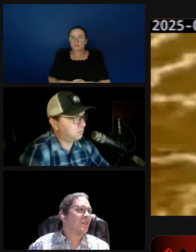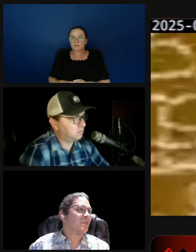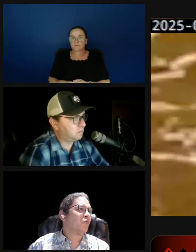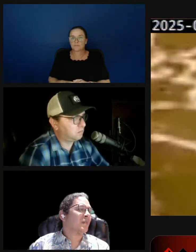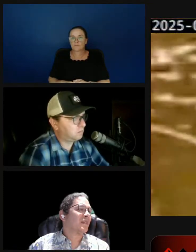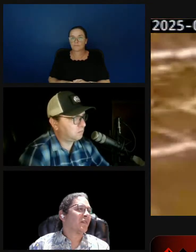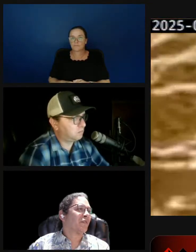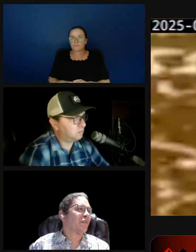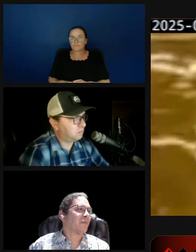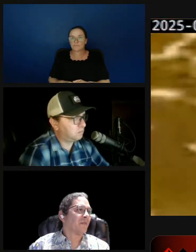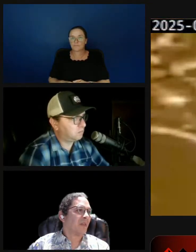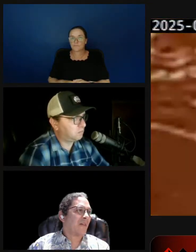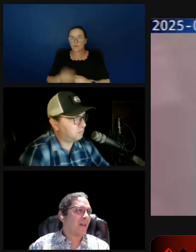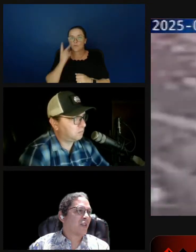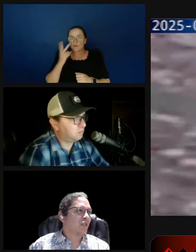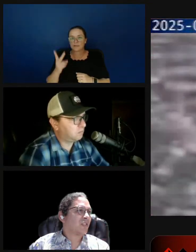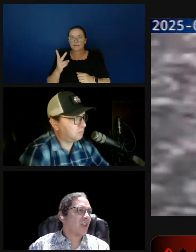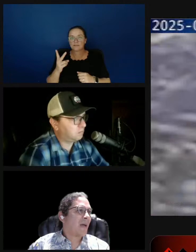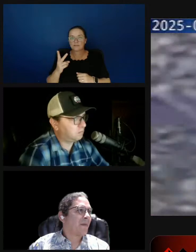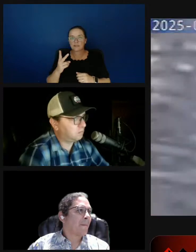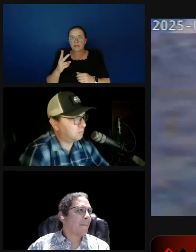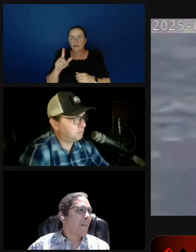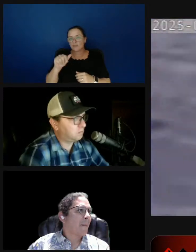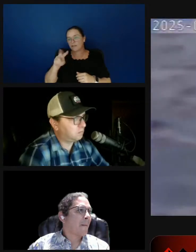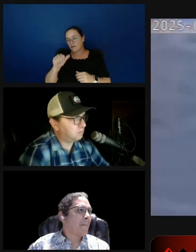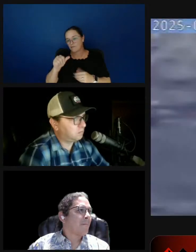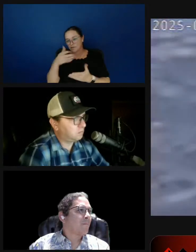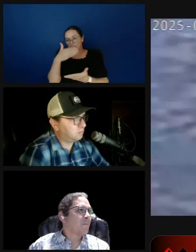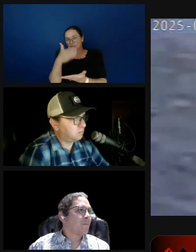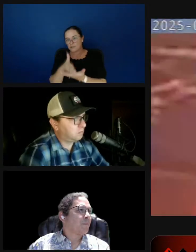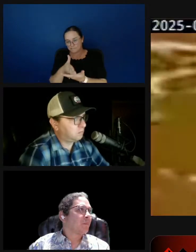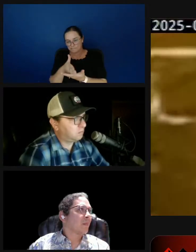So we see movement of lava actually stop.